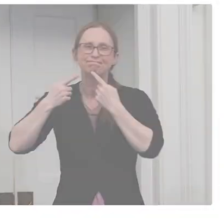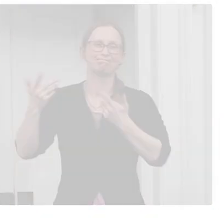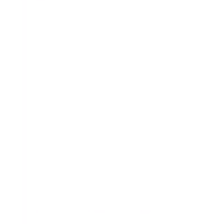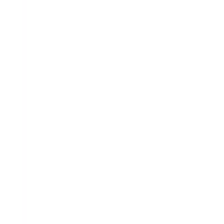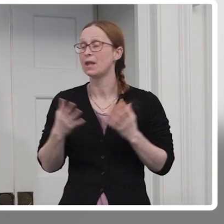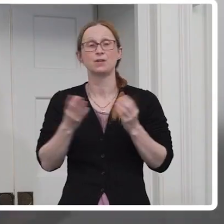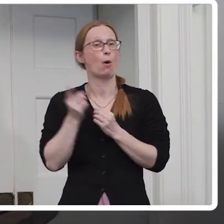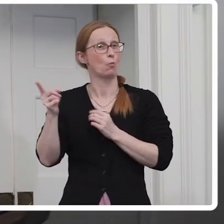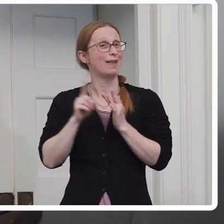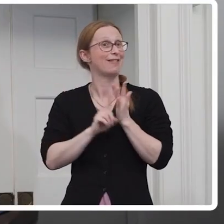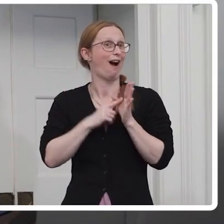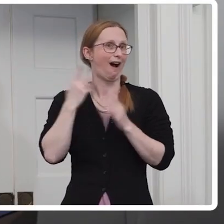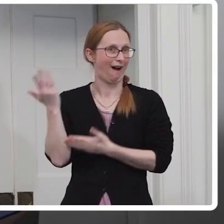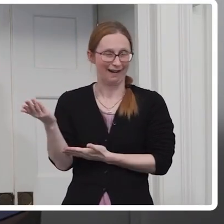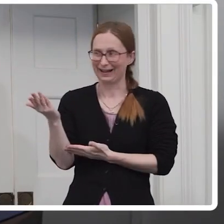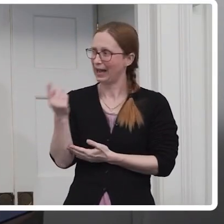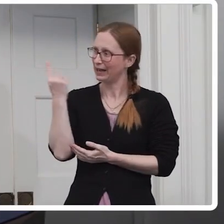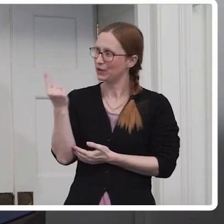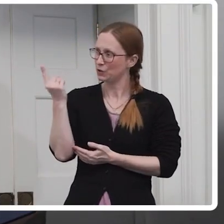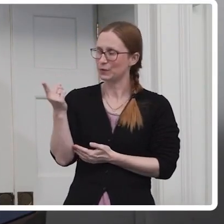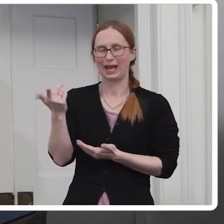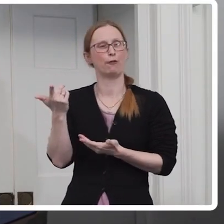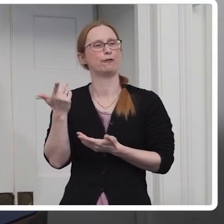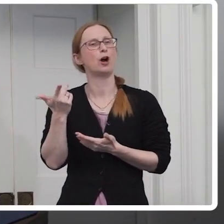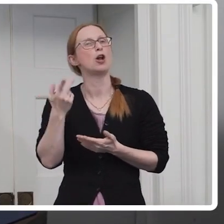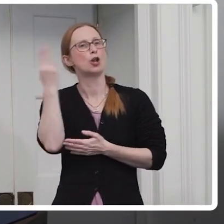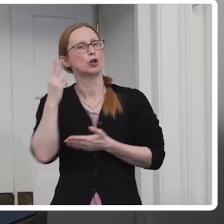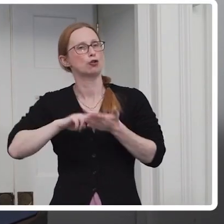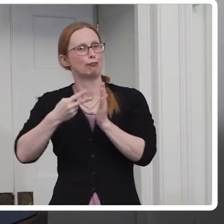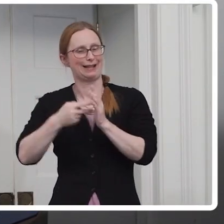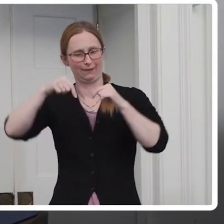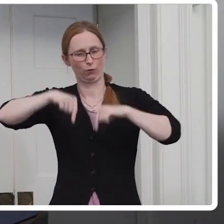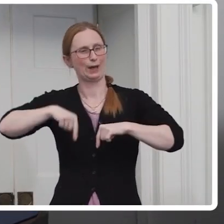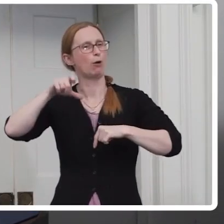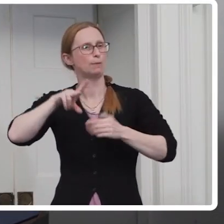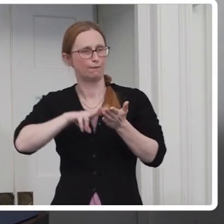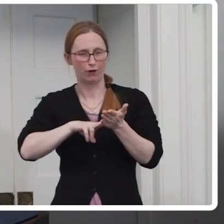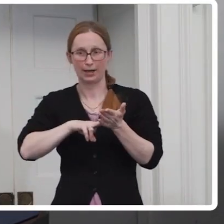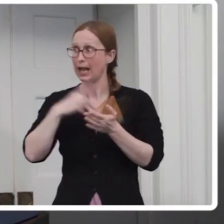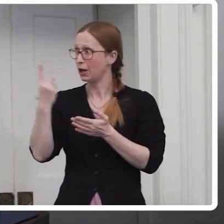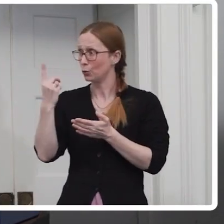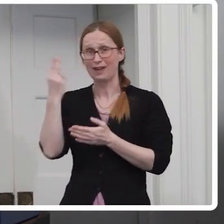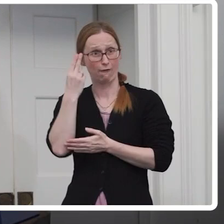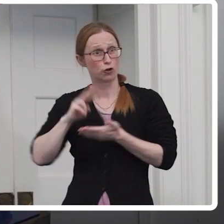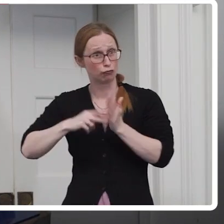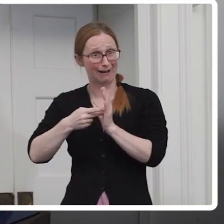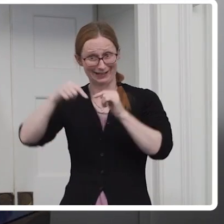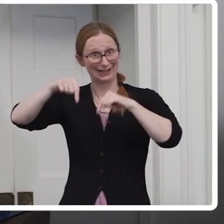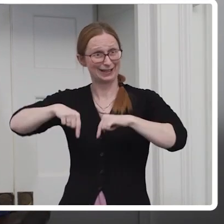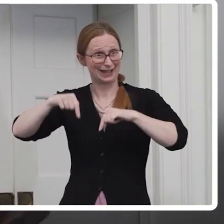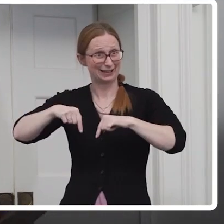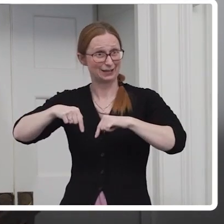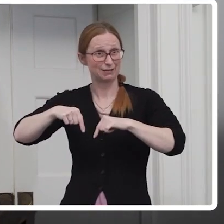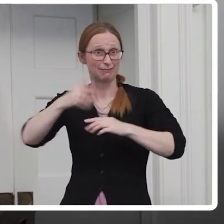entertained. I'm with Ila, and you're the vocal curator at Compton Verney, and you